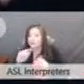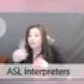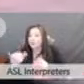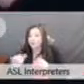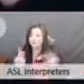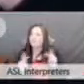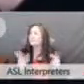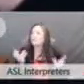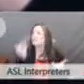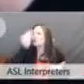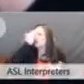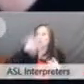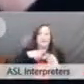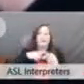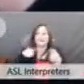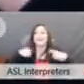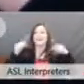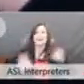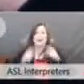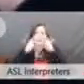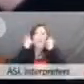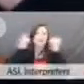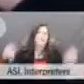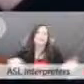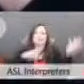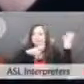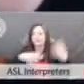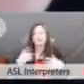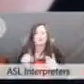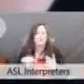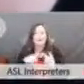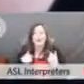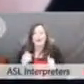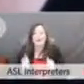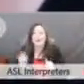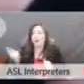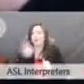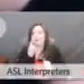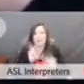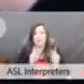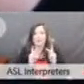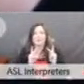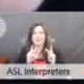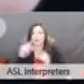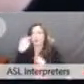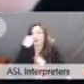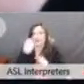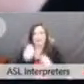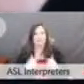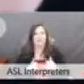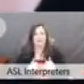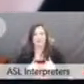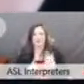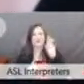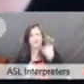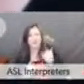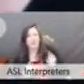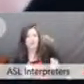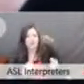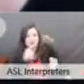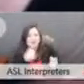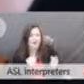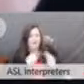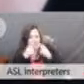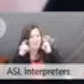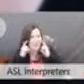want to know, when can I take off the mask? When can I go freely without people looking at me saying, why aren't you wearing your